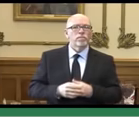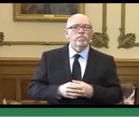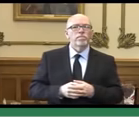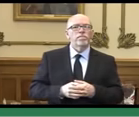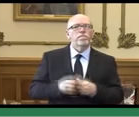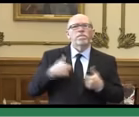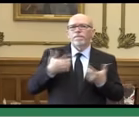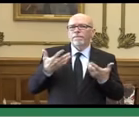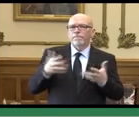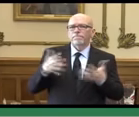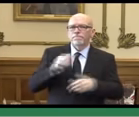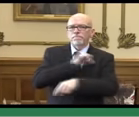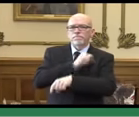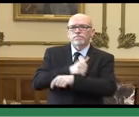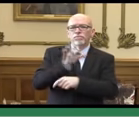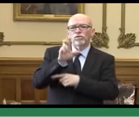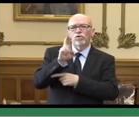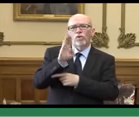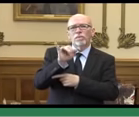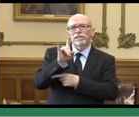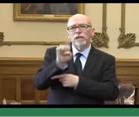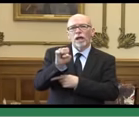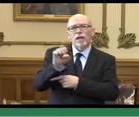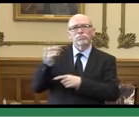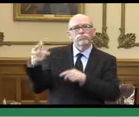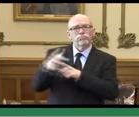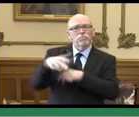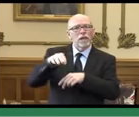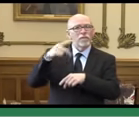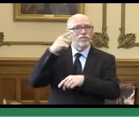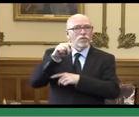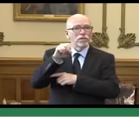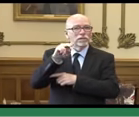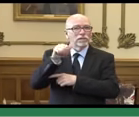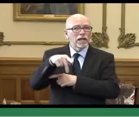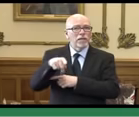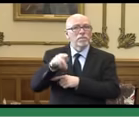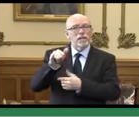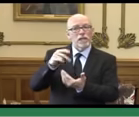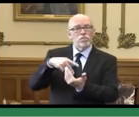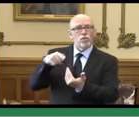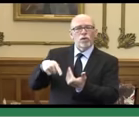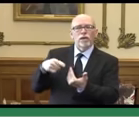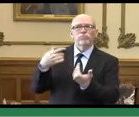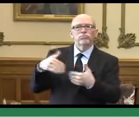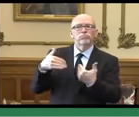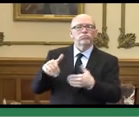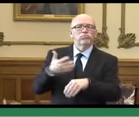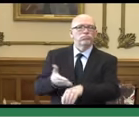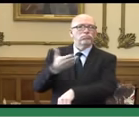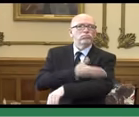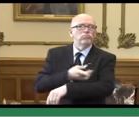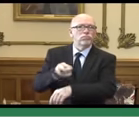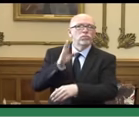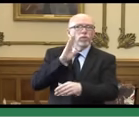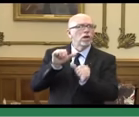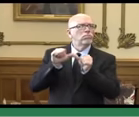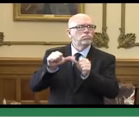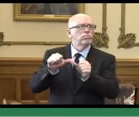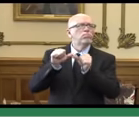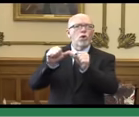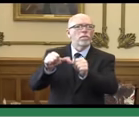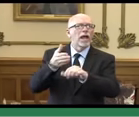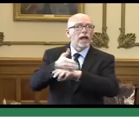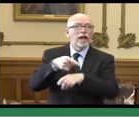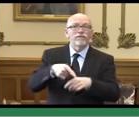have already authorized curbside pickup for SNAP, and this additional program is a welcome enhancement that will continue permanently after